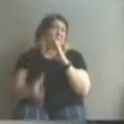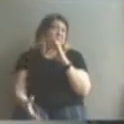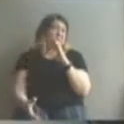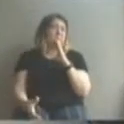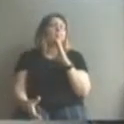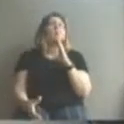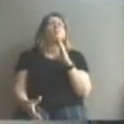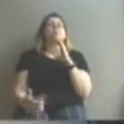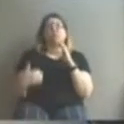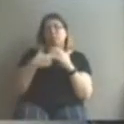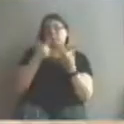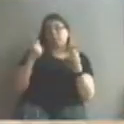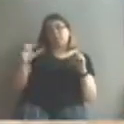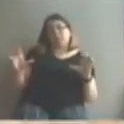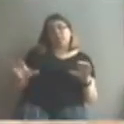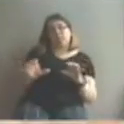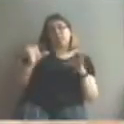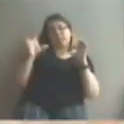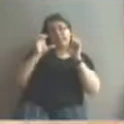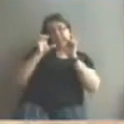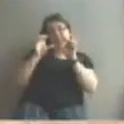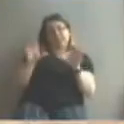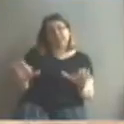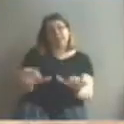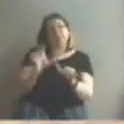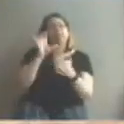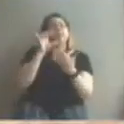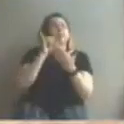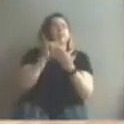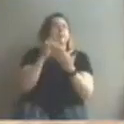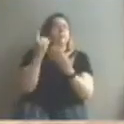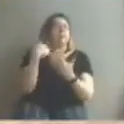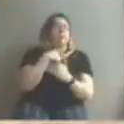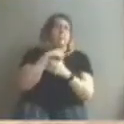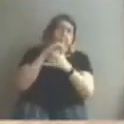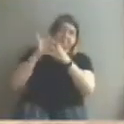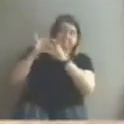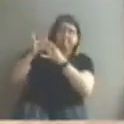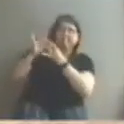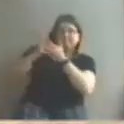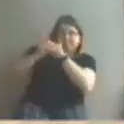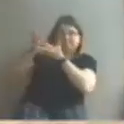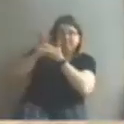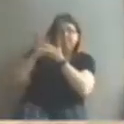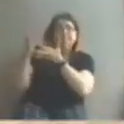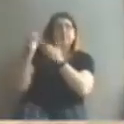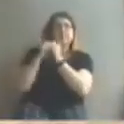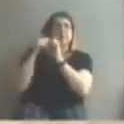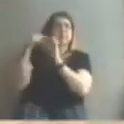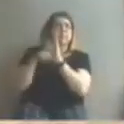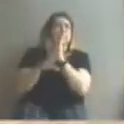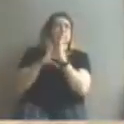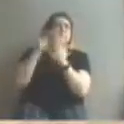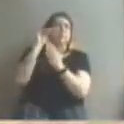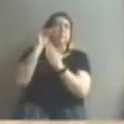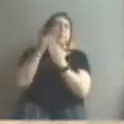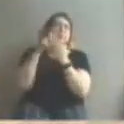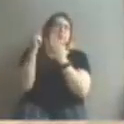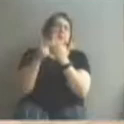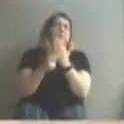what we're trying to do, what we continue to do, and again, this has been something that we've collaborated with under the Deeper Learning Initiative,